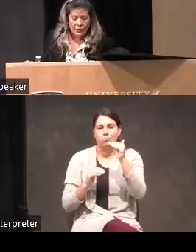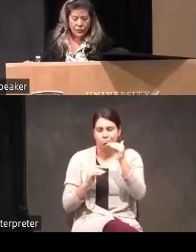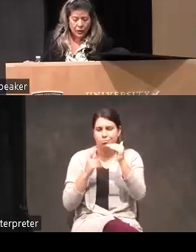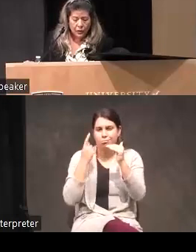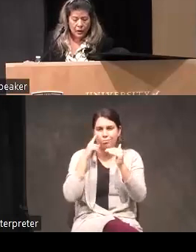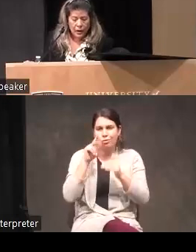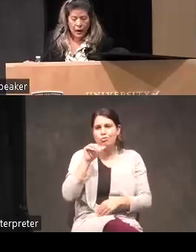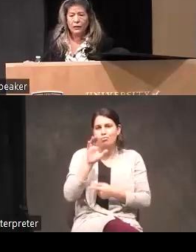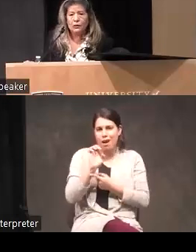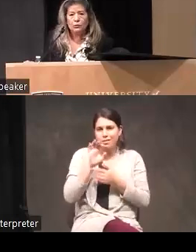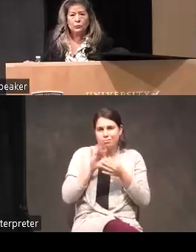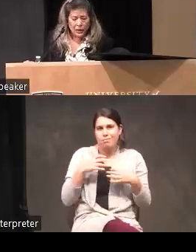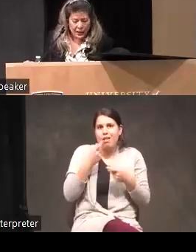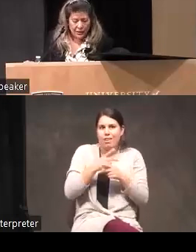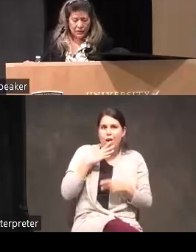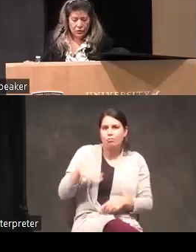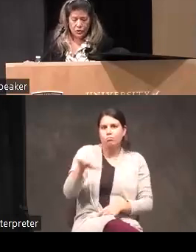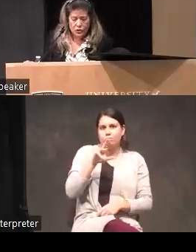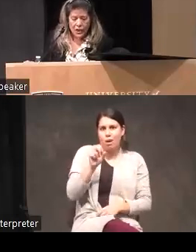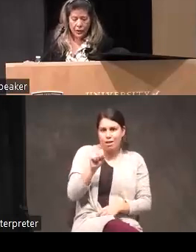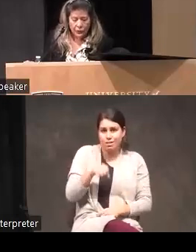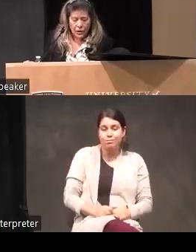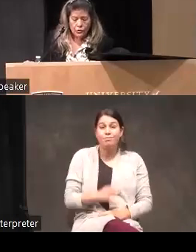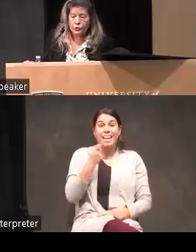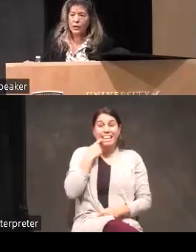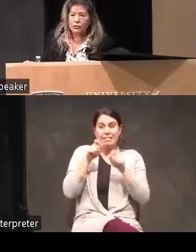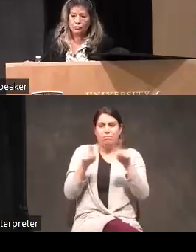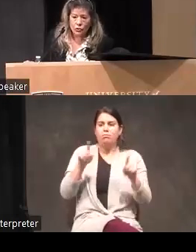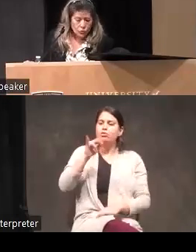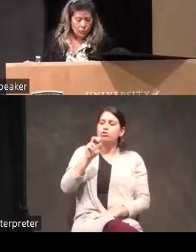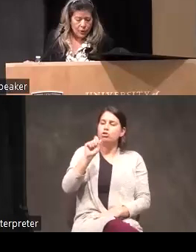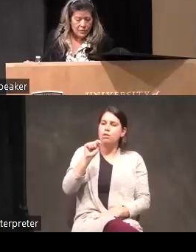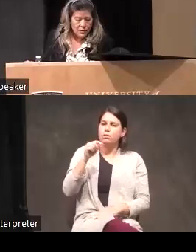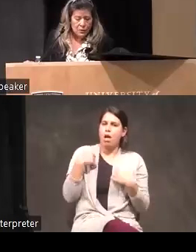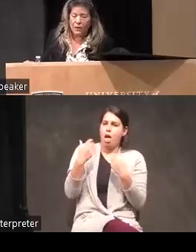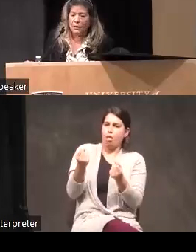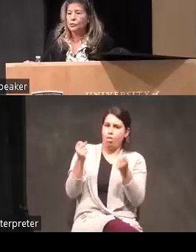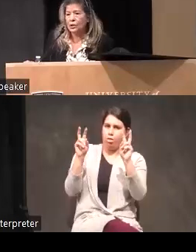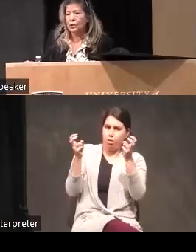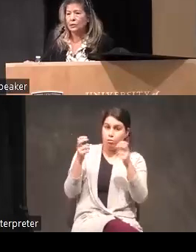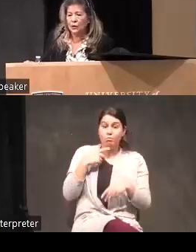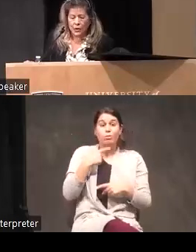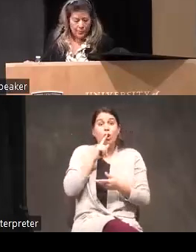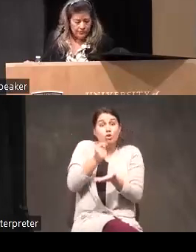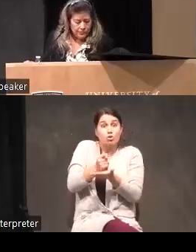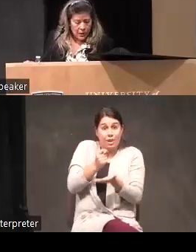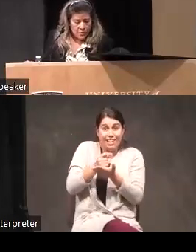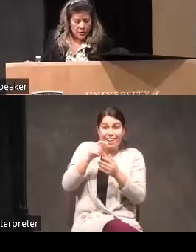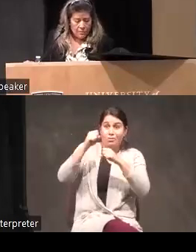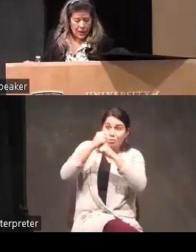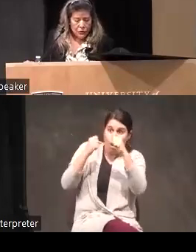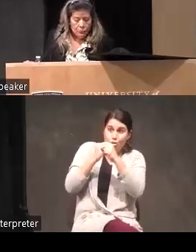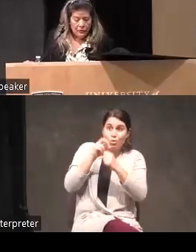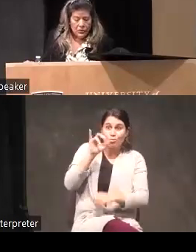American Healthcare, and the newly released Just Health, Treating Structural Racism to Heal America.